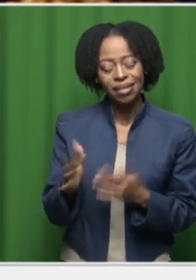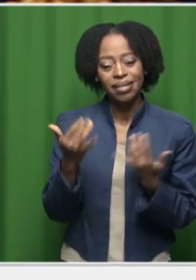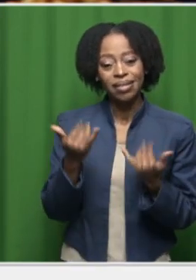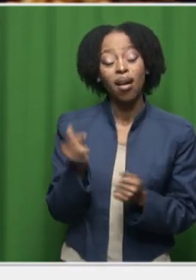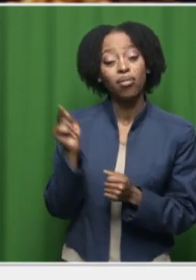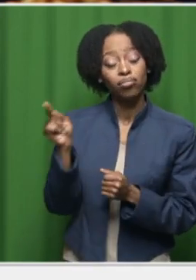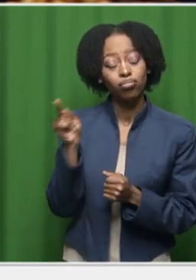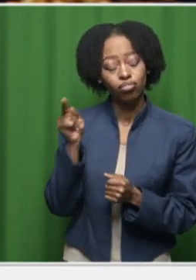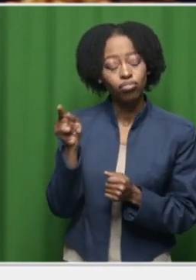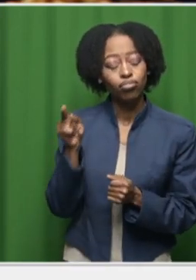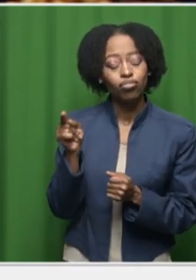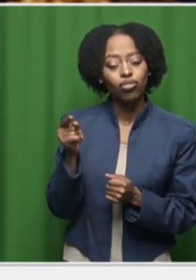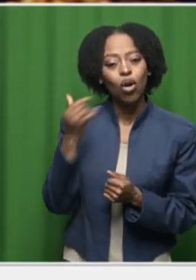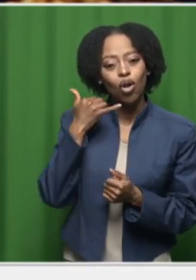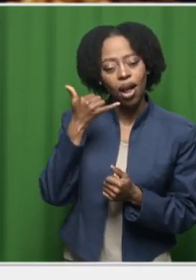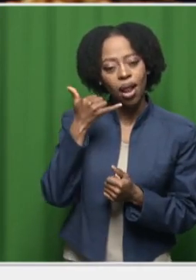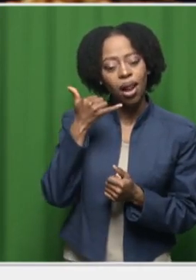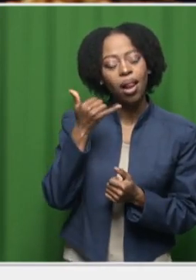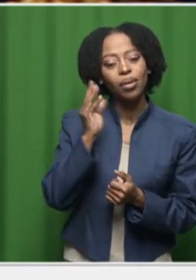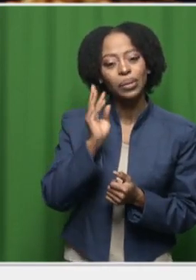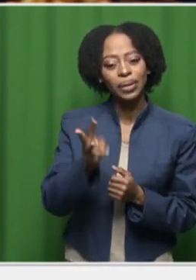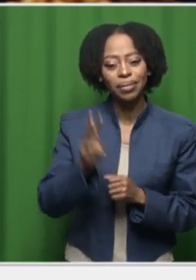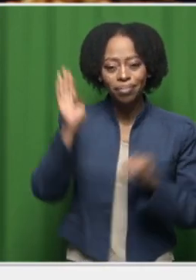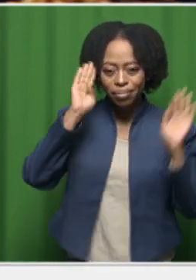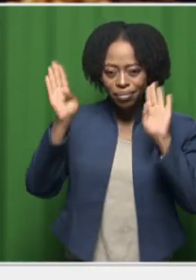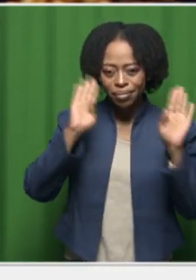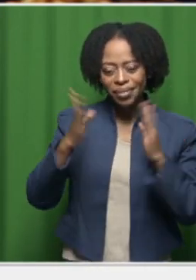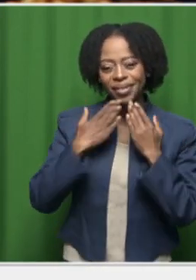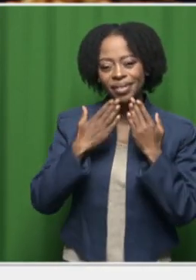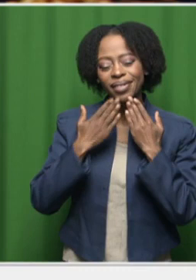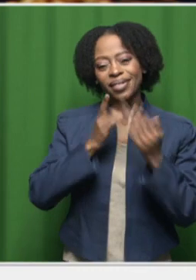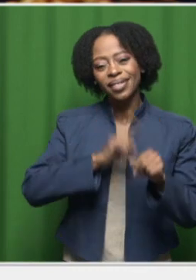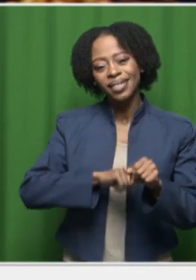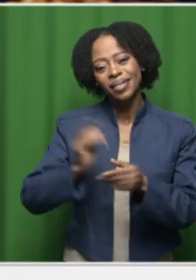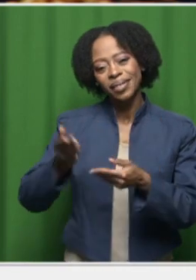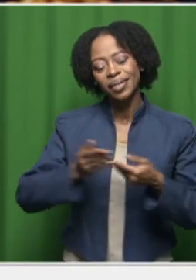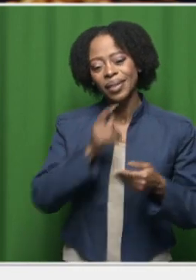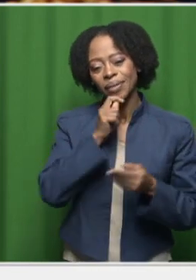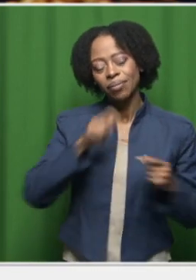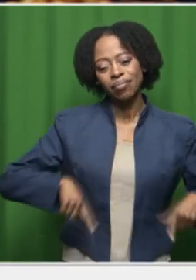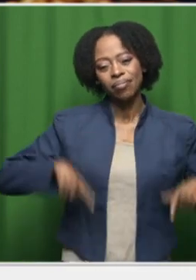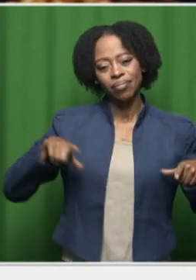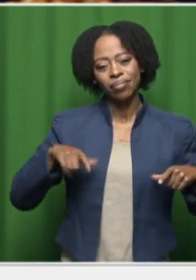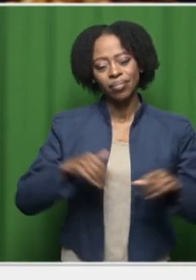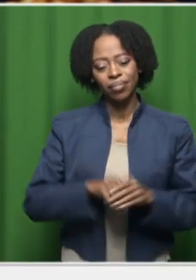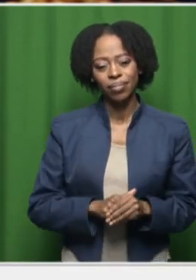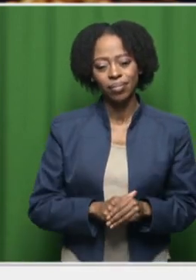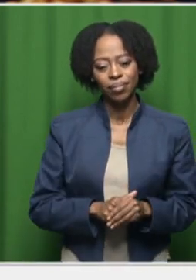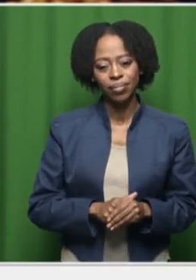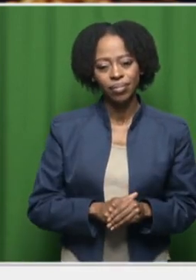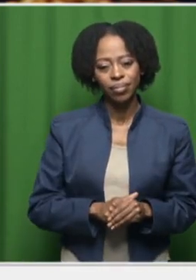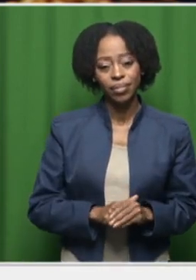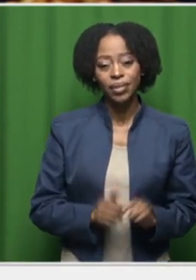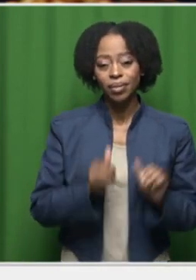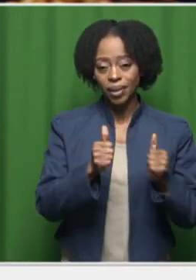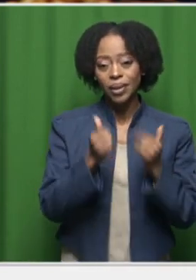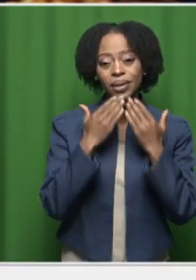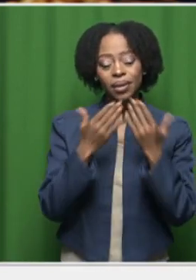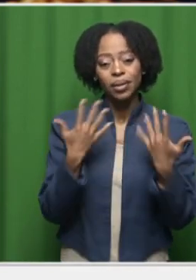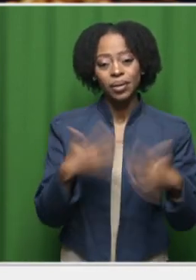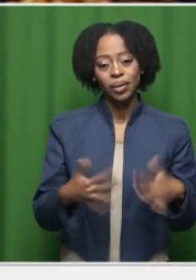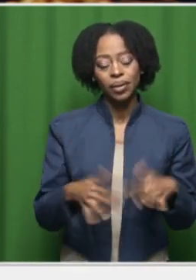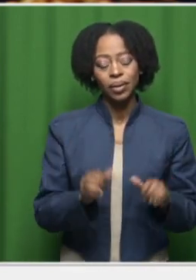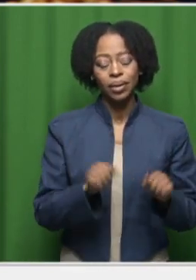now via telephone. Azola, thanks so much for your time and welcome to Morning Live. Good day, Sakina. Thank you for having me on